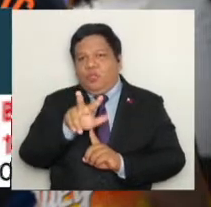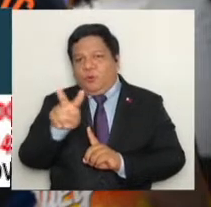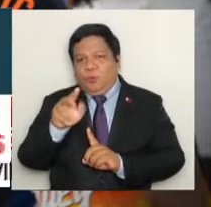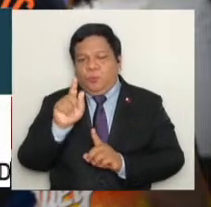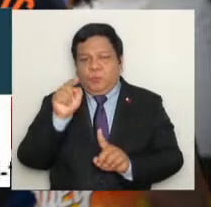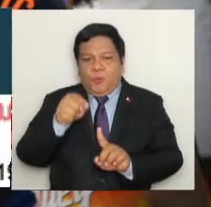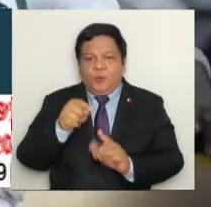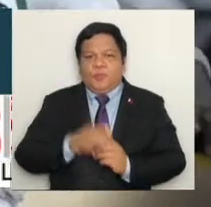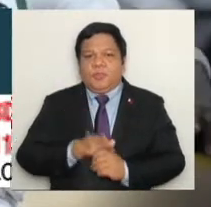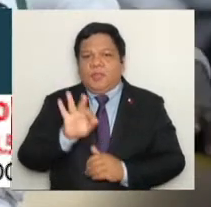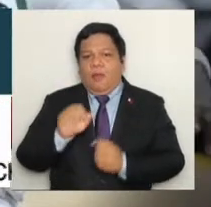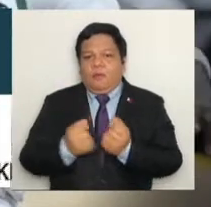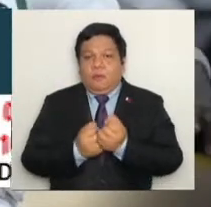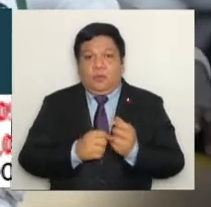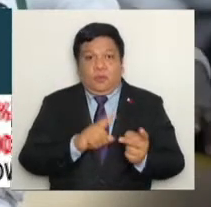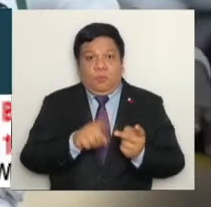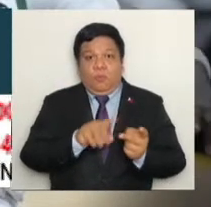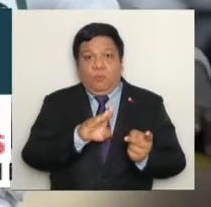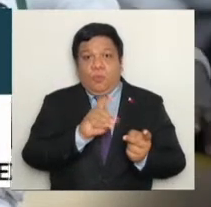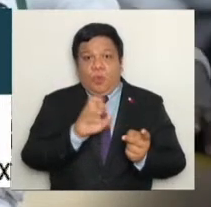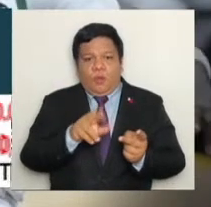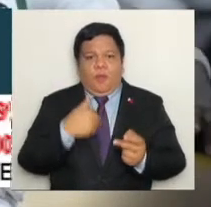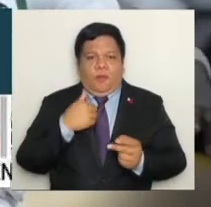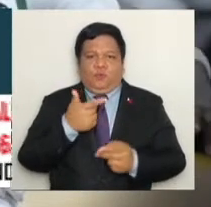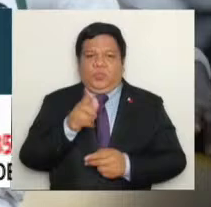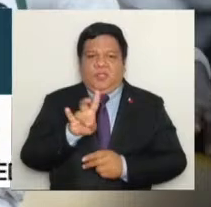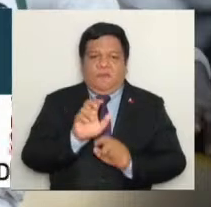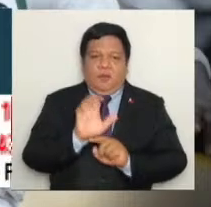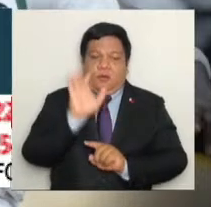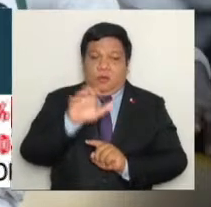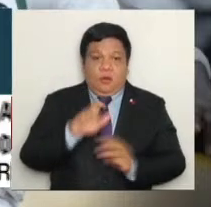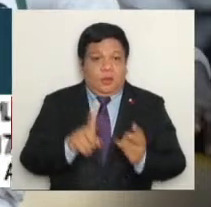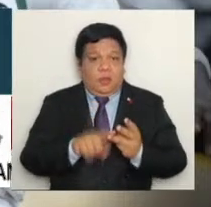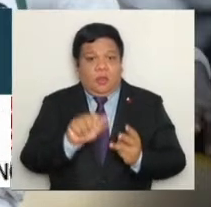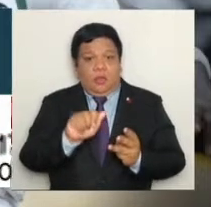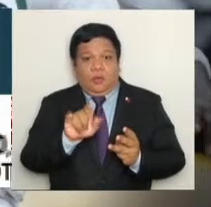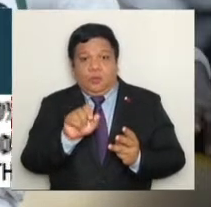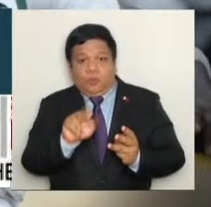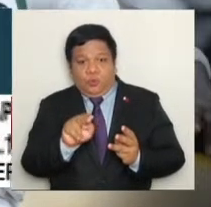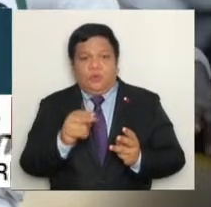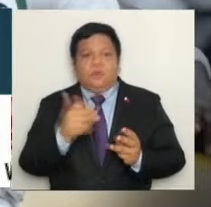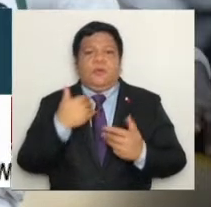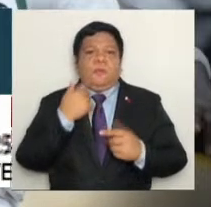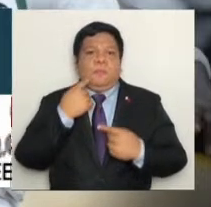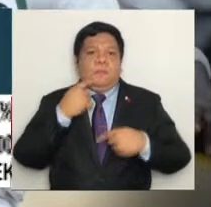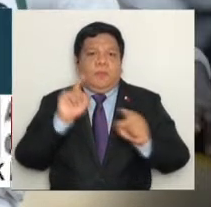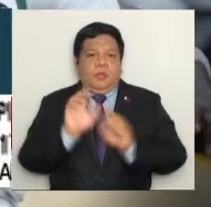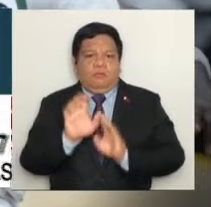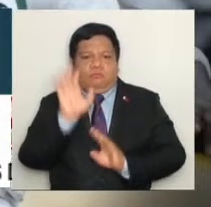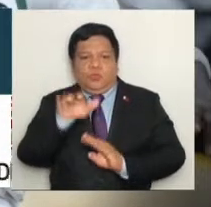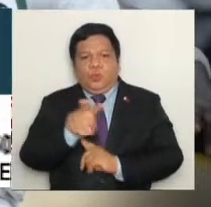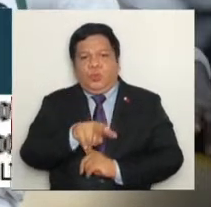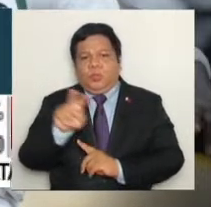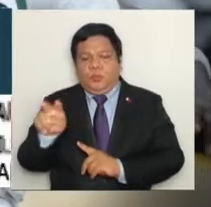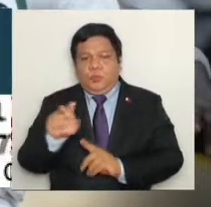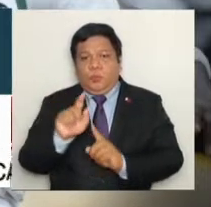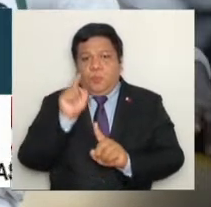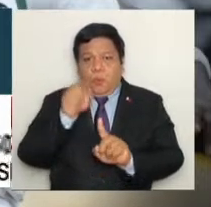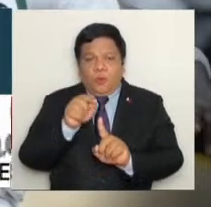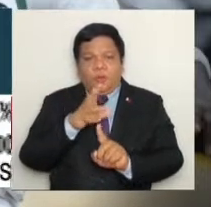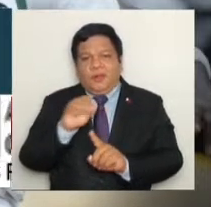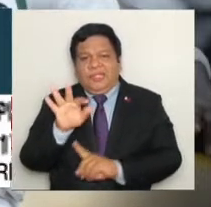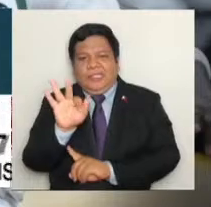Booker added 27 markers. Ayton, on the other hand, controlled the paint with 22 points and 19